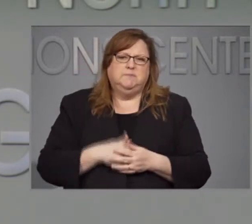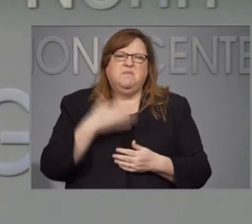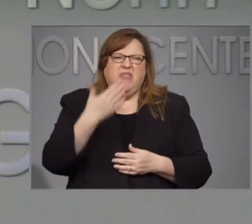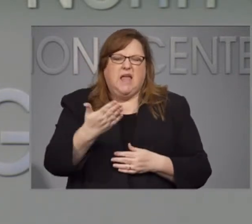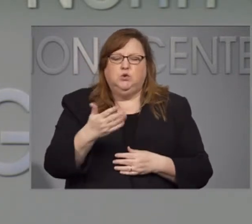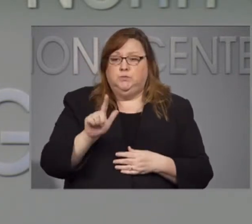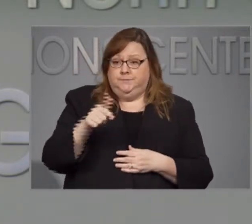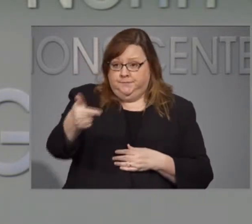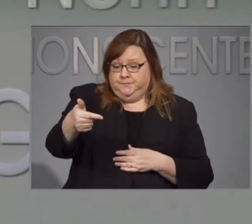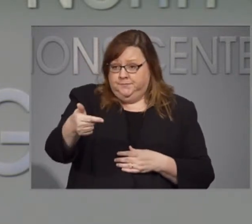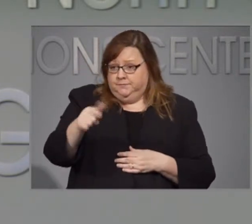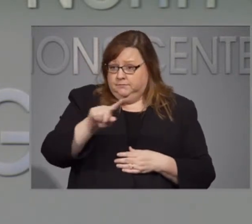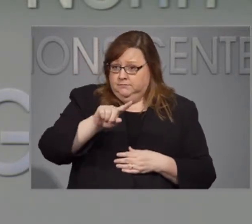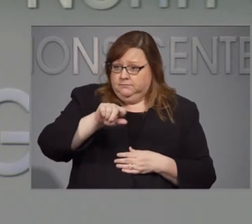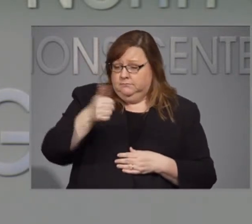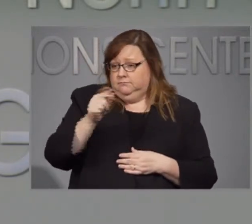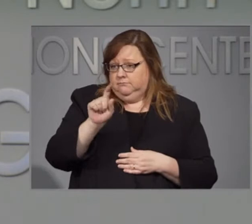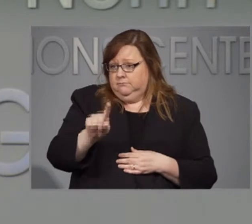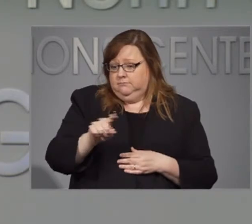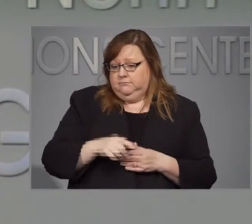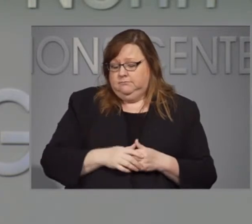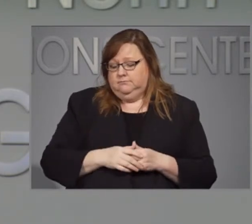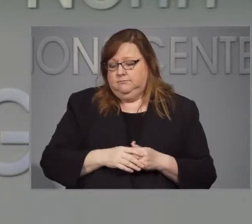Thanks. Next question, please.